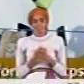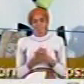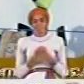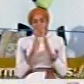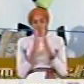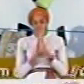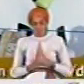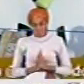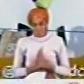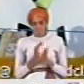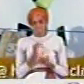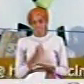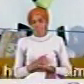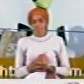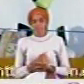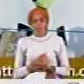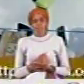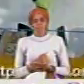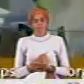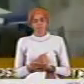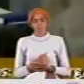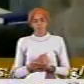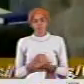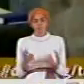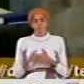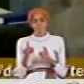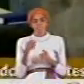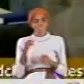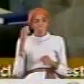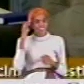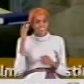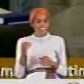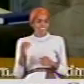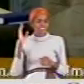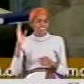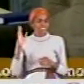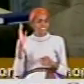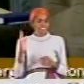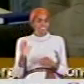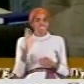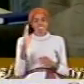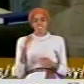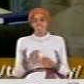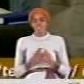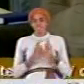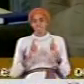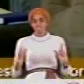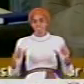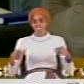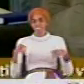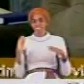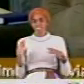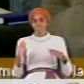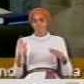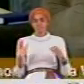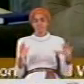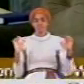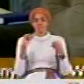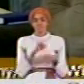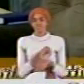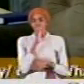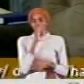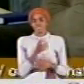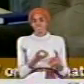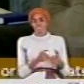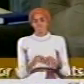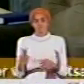Amen. As you are hearing the testimonies, your supernatural is taking place. Very soon we will